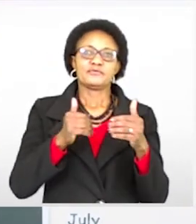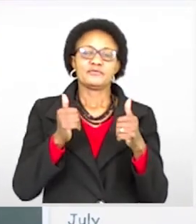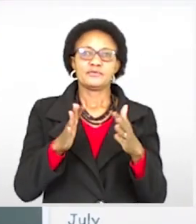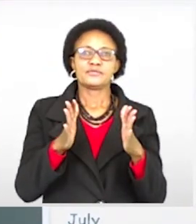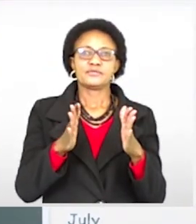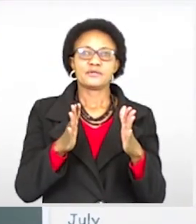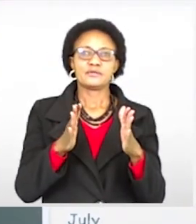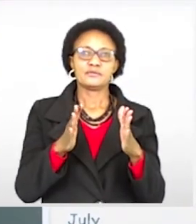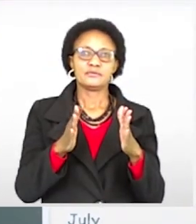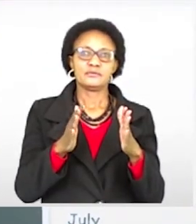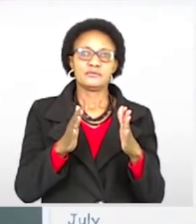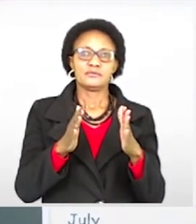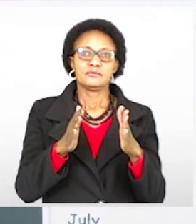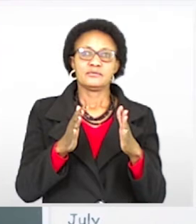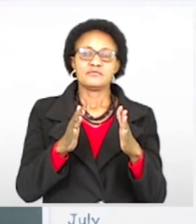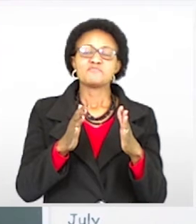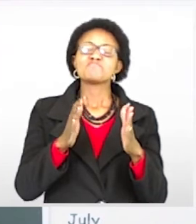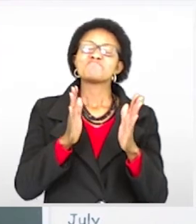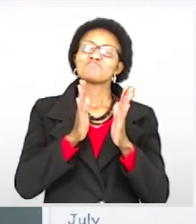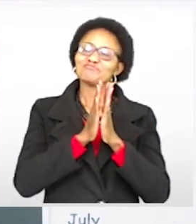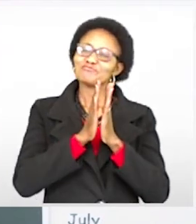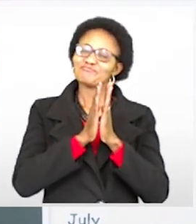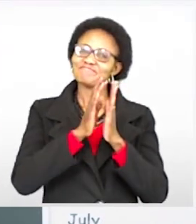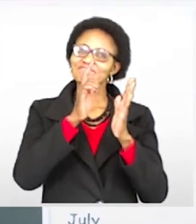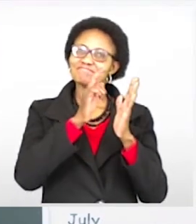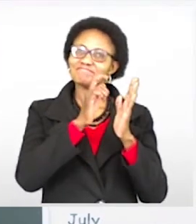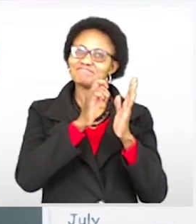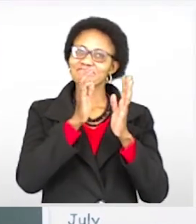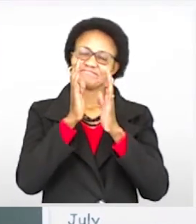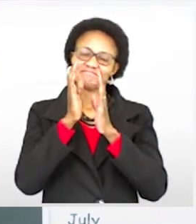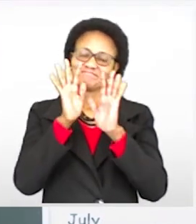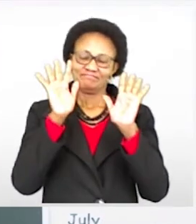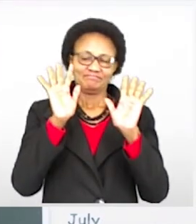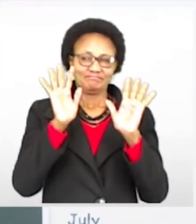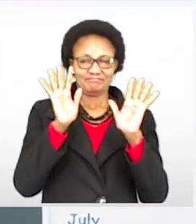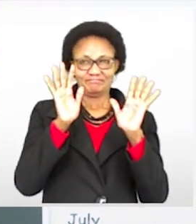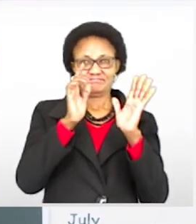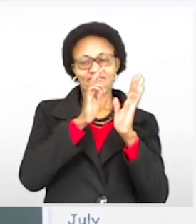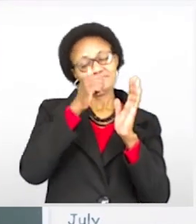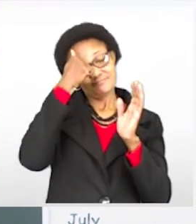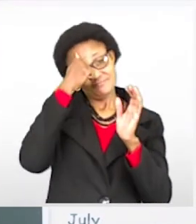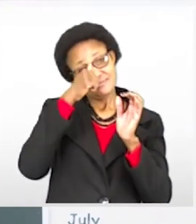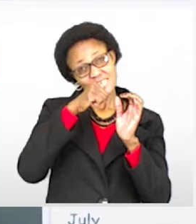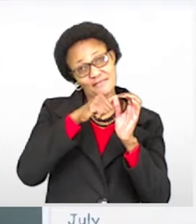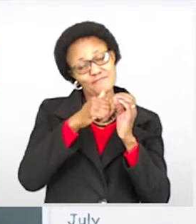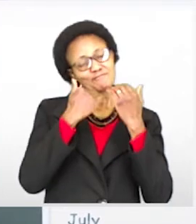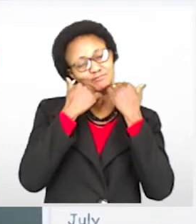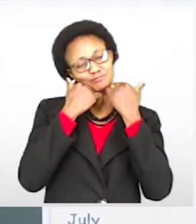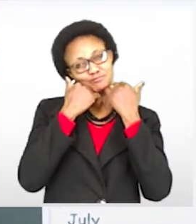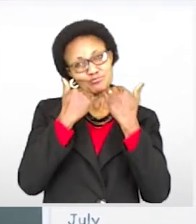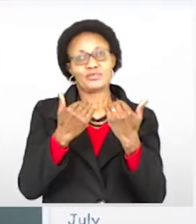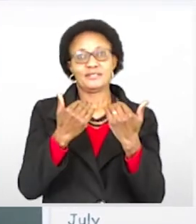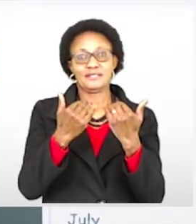next lesson, I'd like us to please sanitize our hands. Remember, it is very